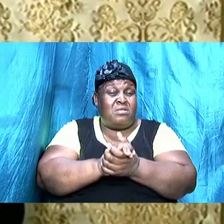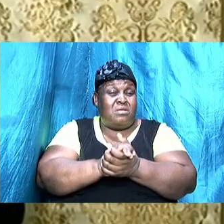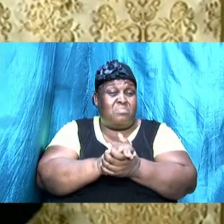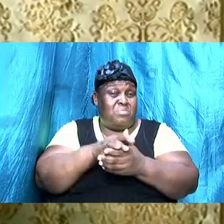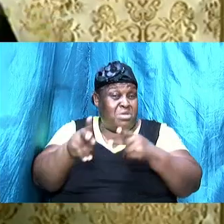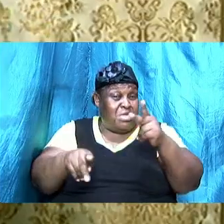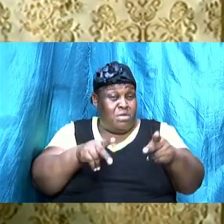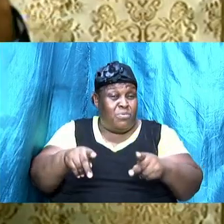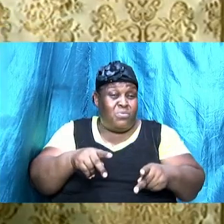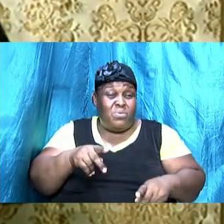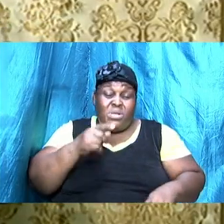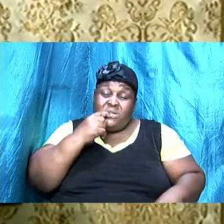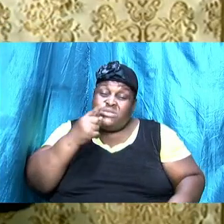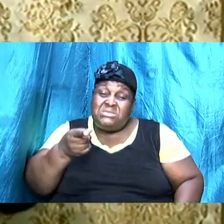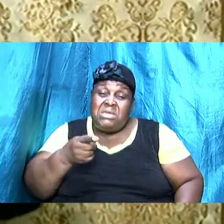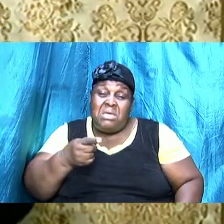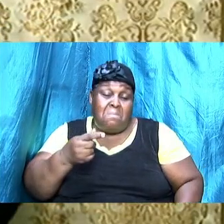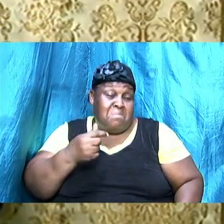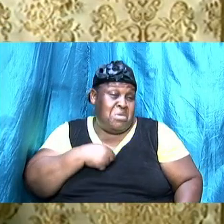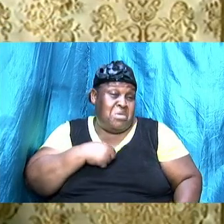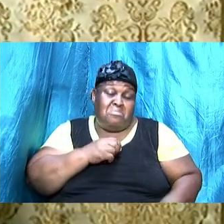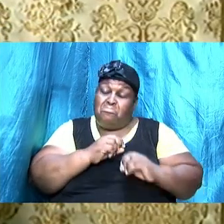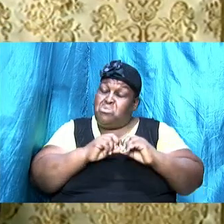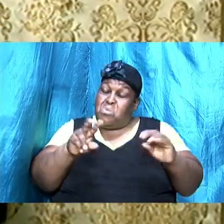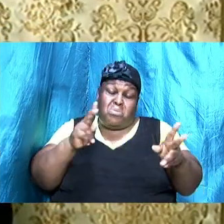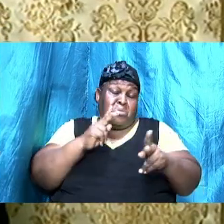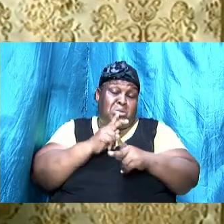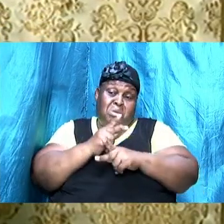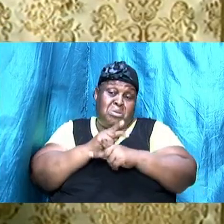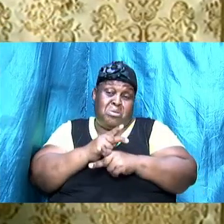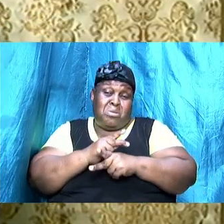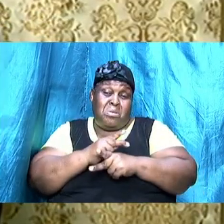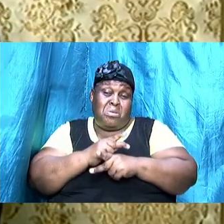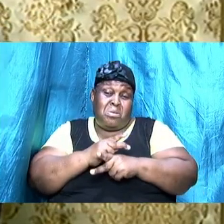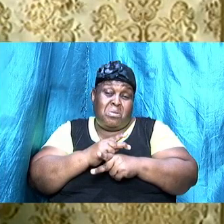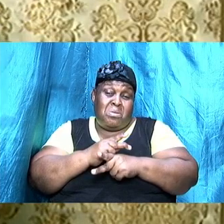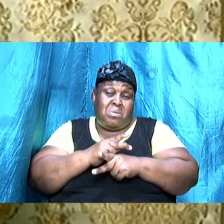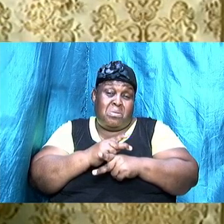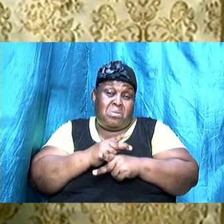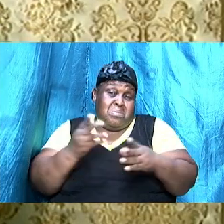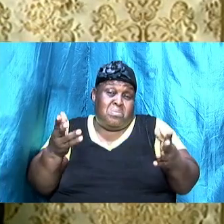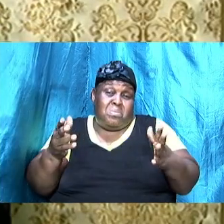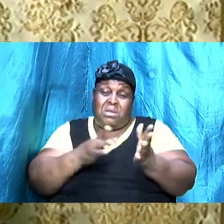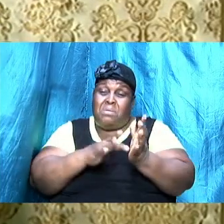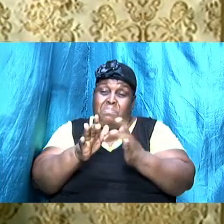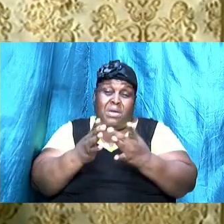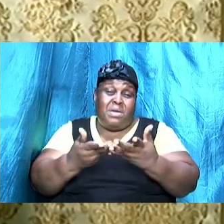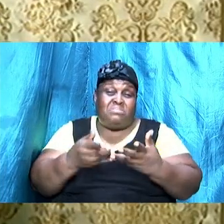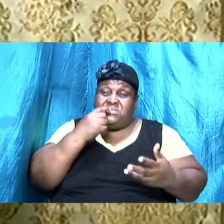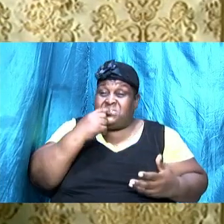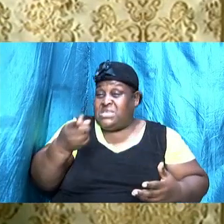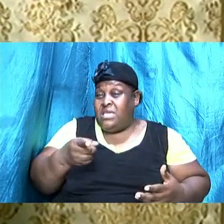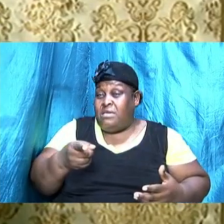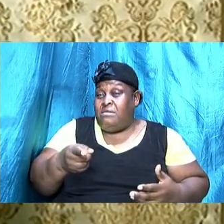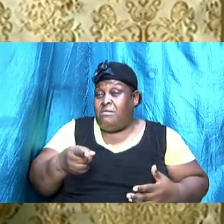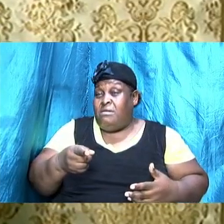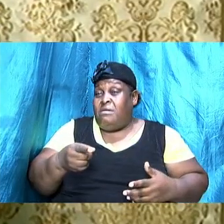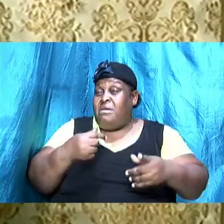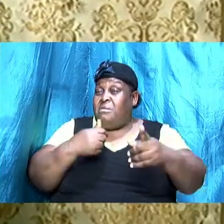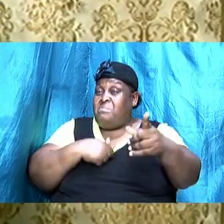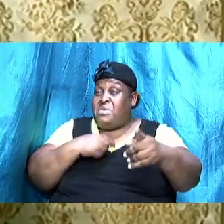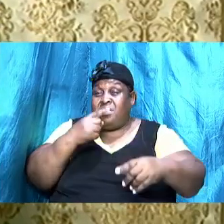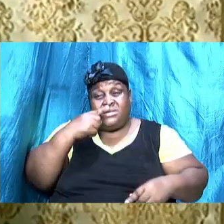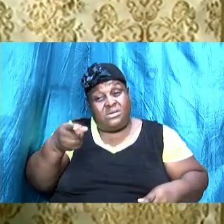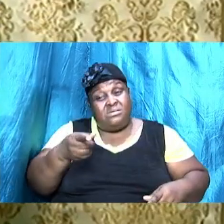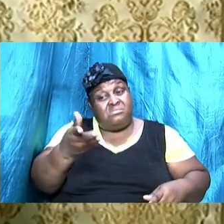word. This is where I am going. And I say to those persons, God bless